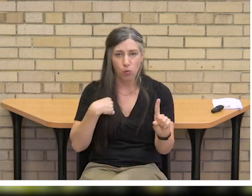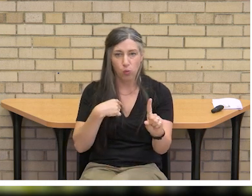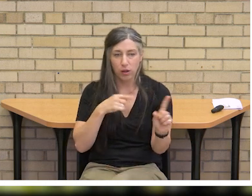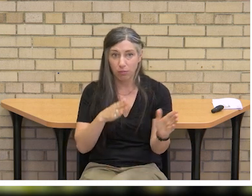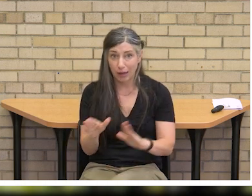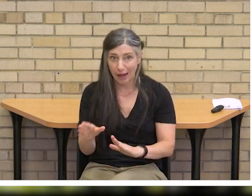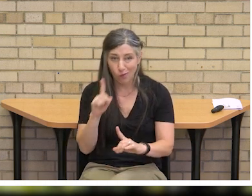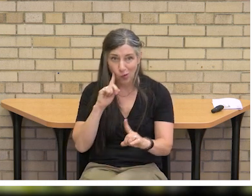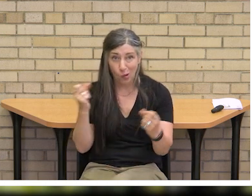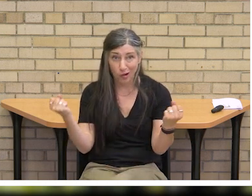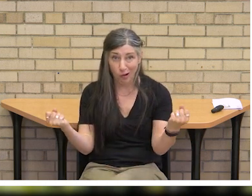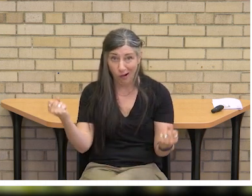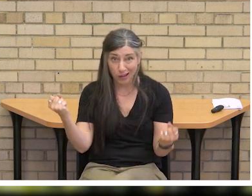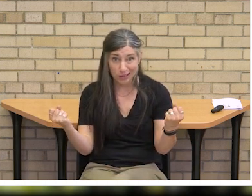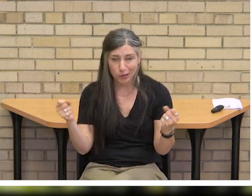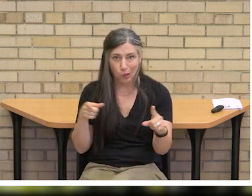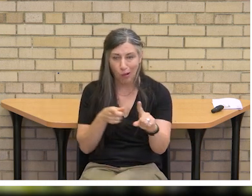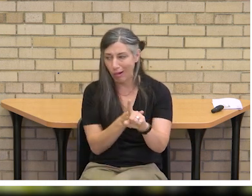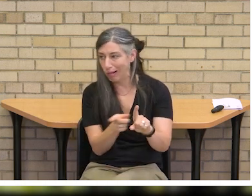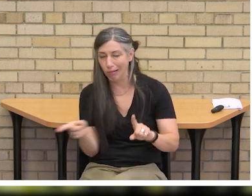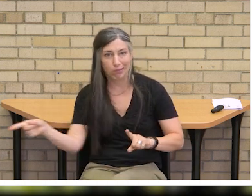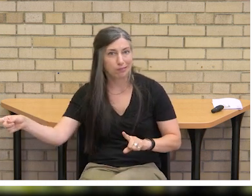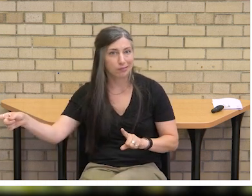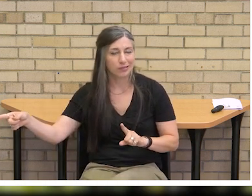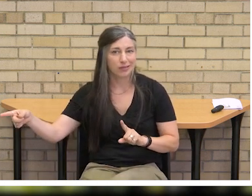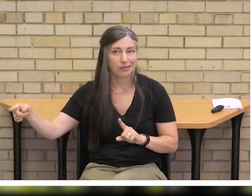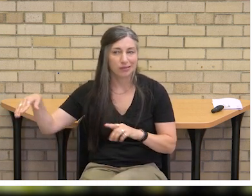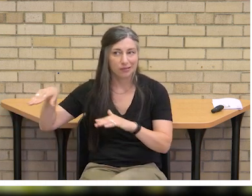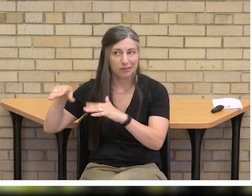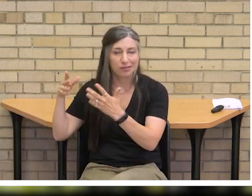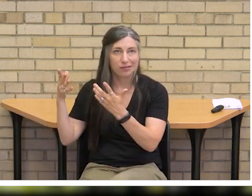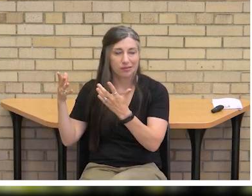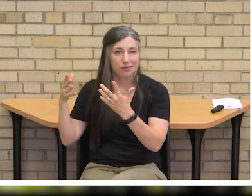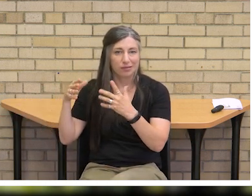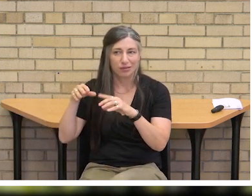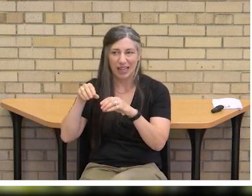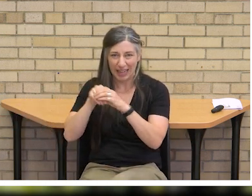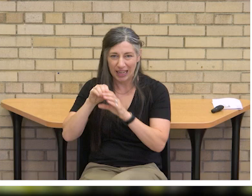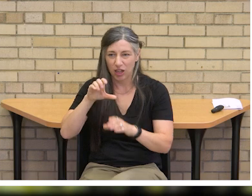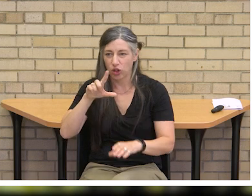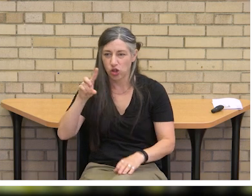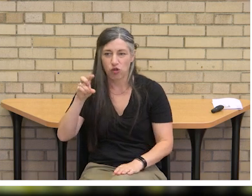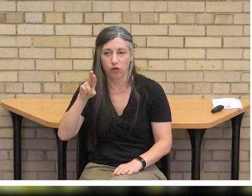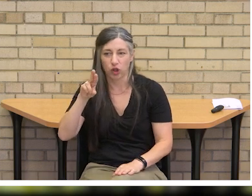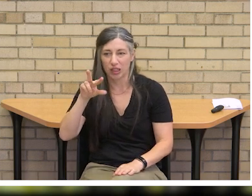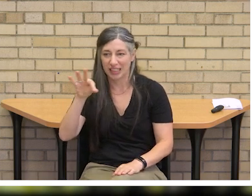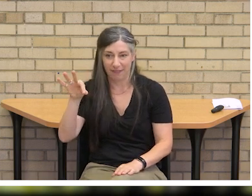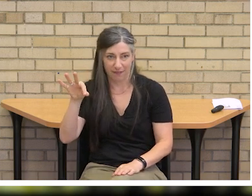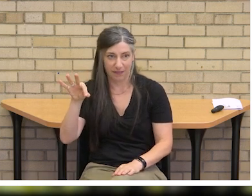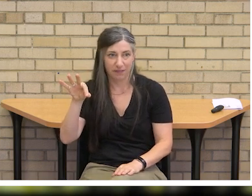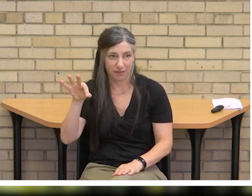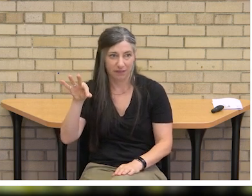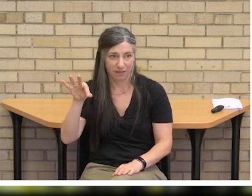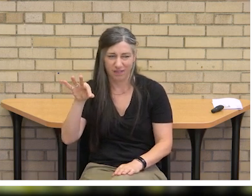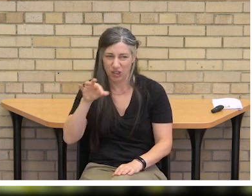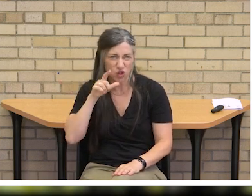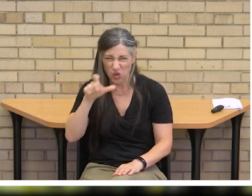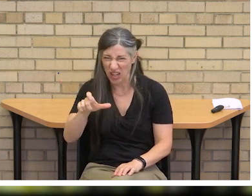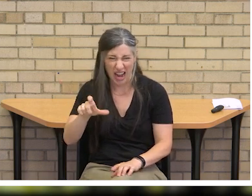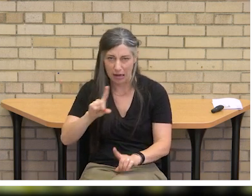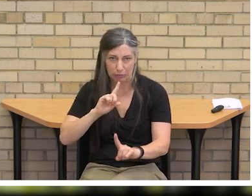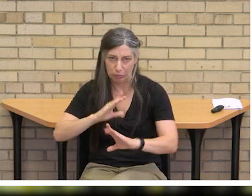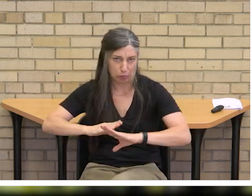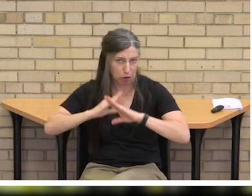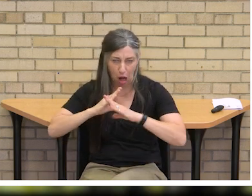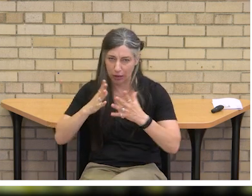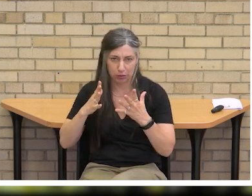that vehicles can detour within the cloverleaf. So there should be no major disruption to